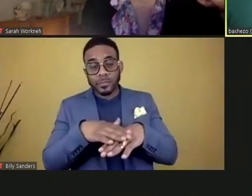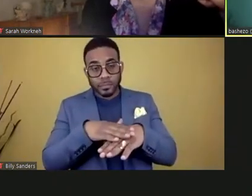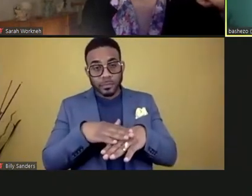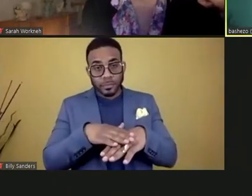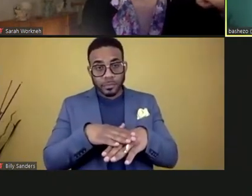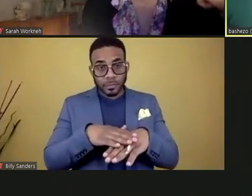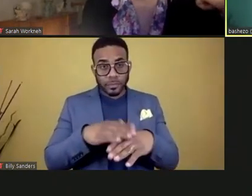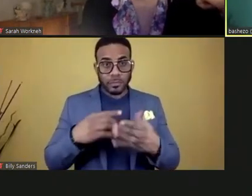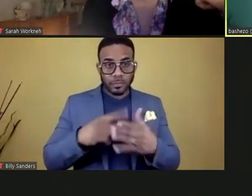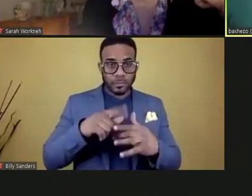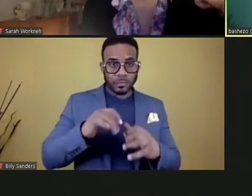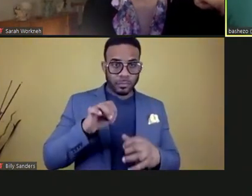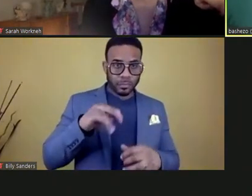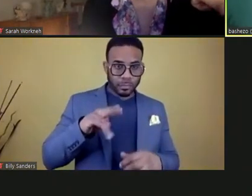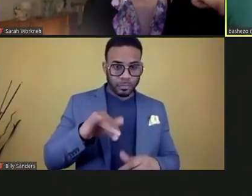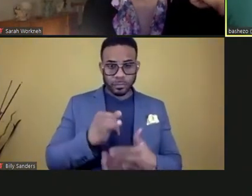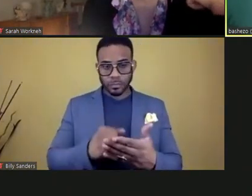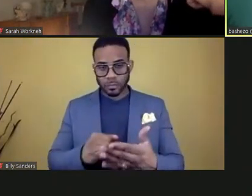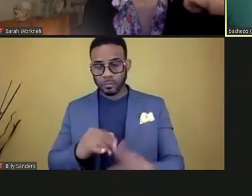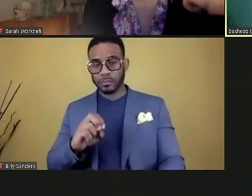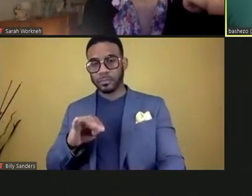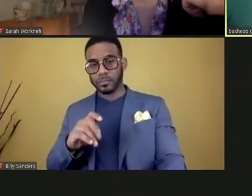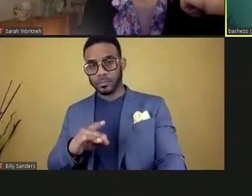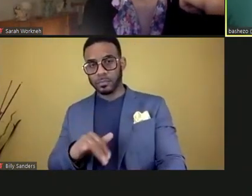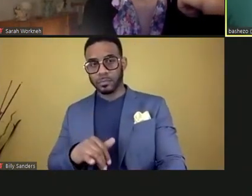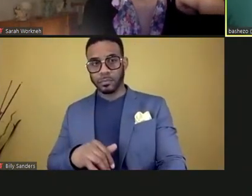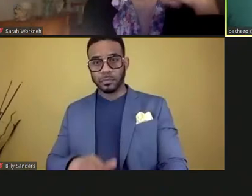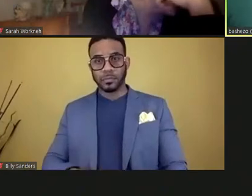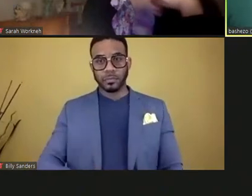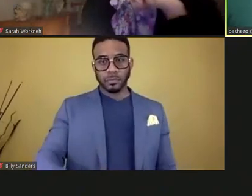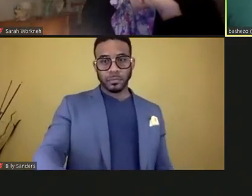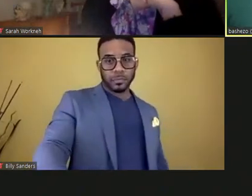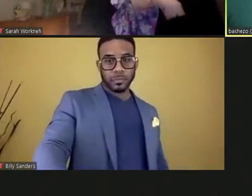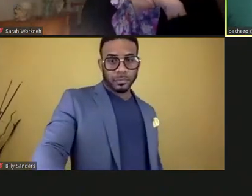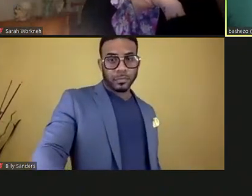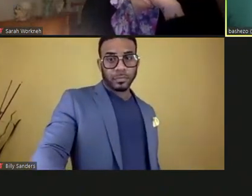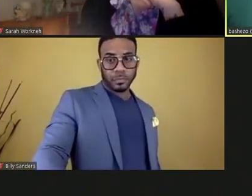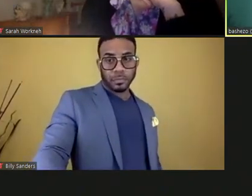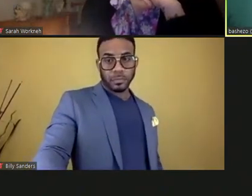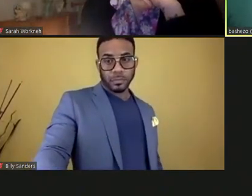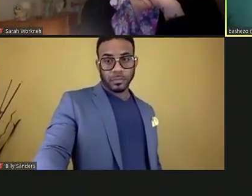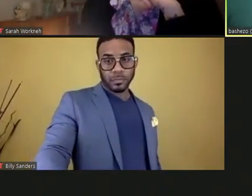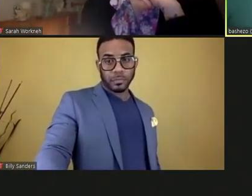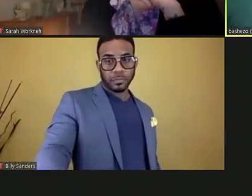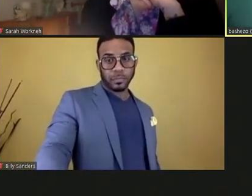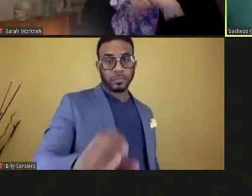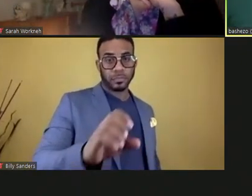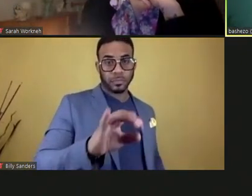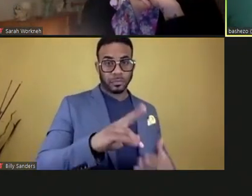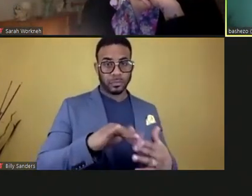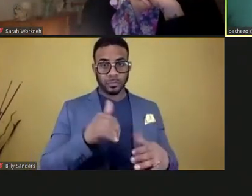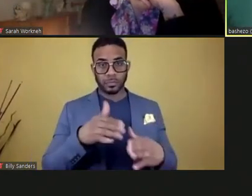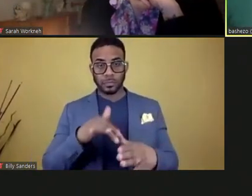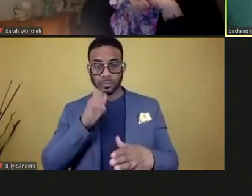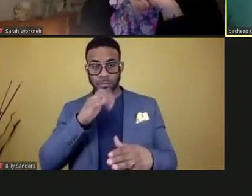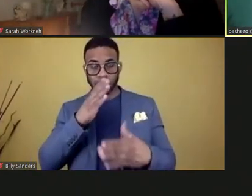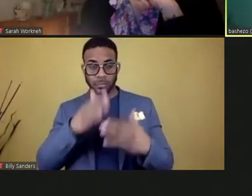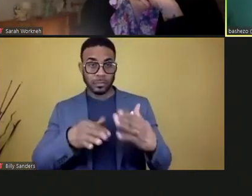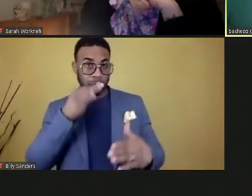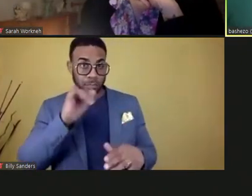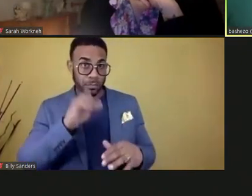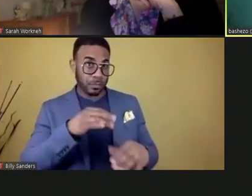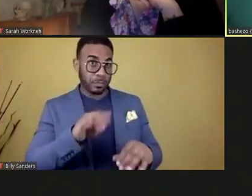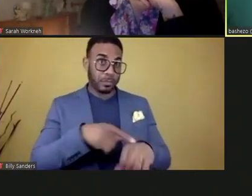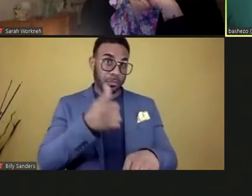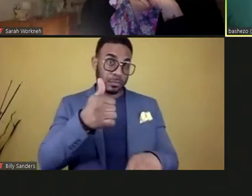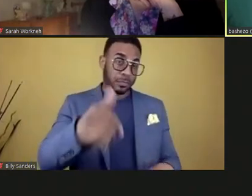in the arts and in residencies. And cursory by the fact that it'll end as soon as it's no